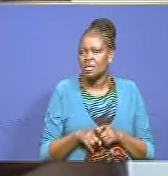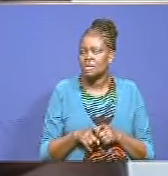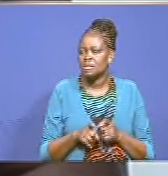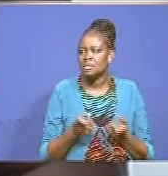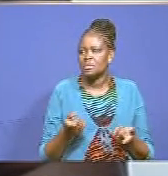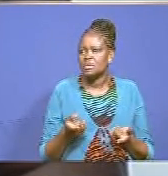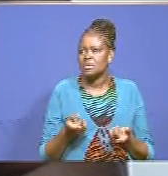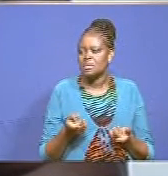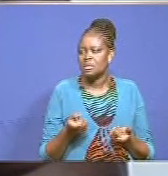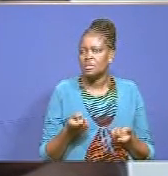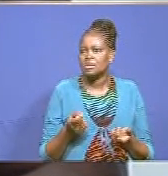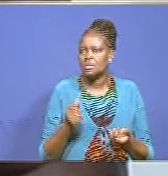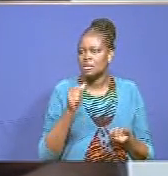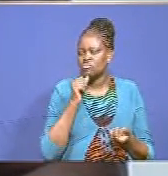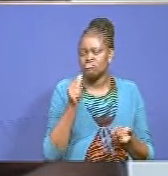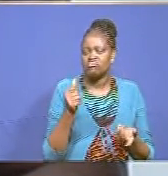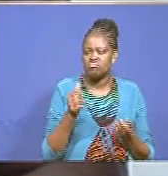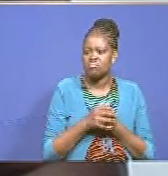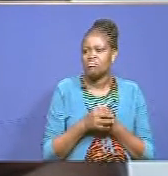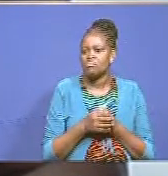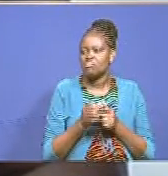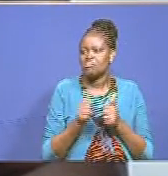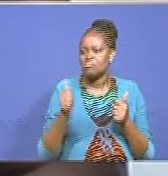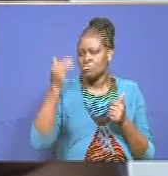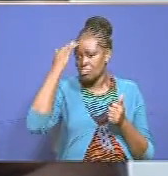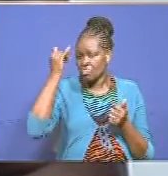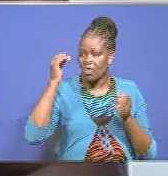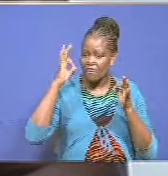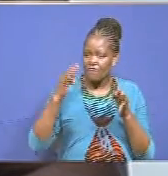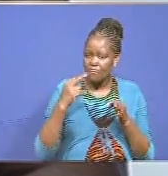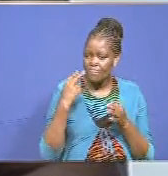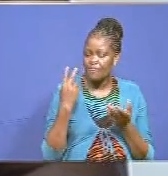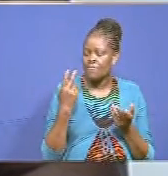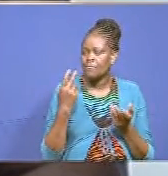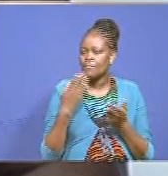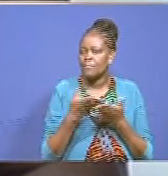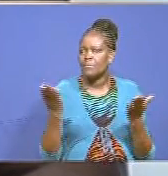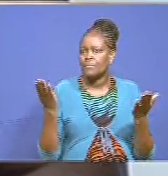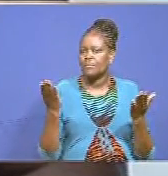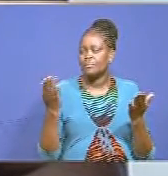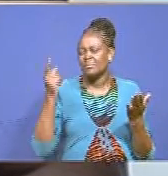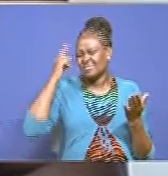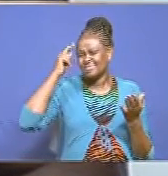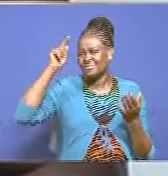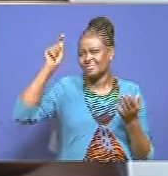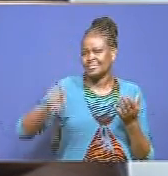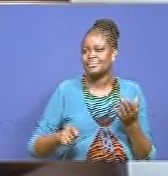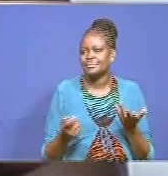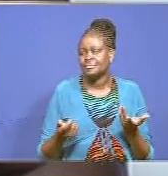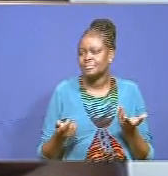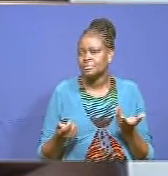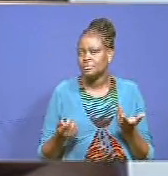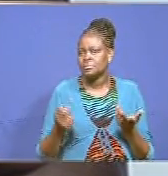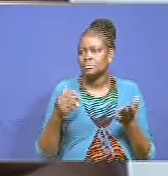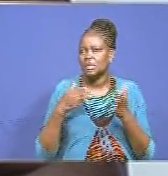the government is not really been hands-on, because if you look at the judiciary, uh-huh, the